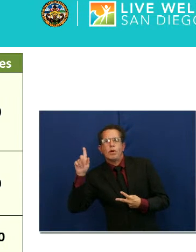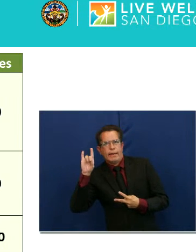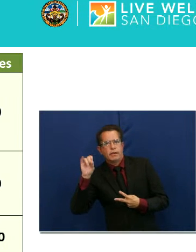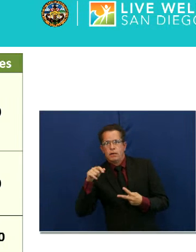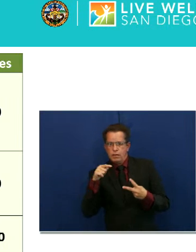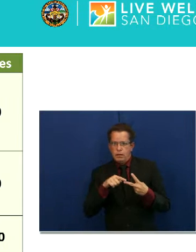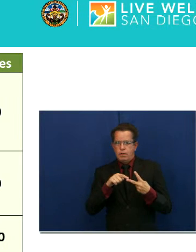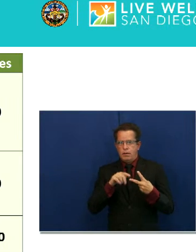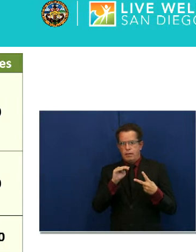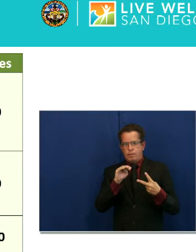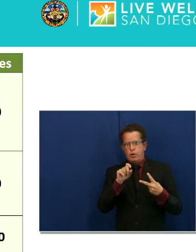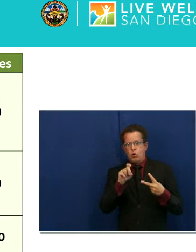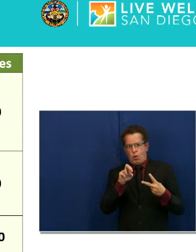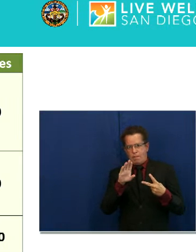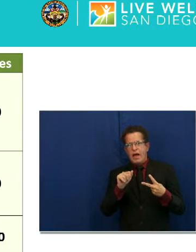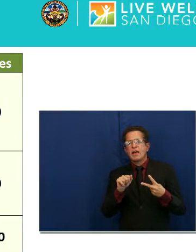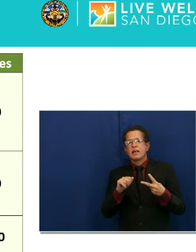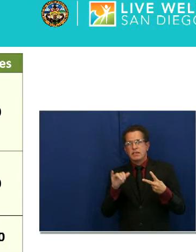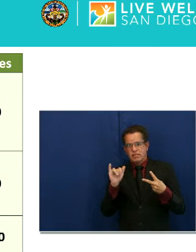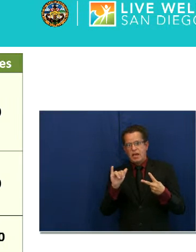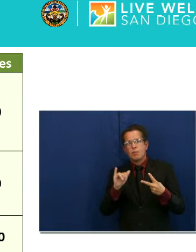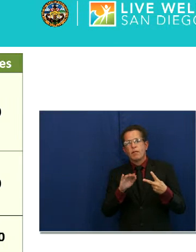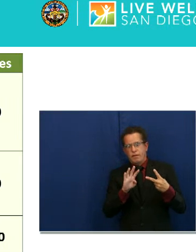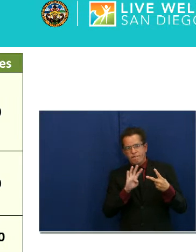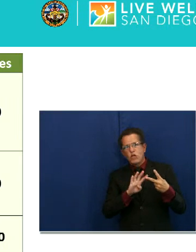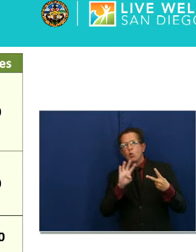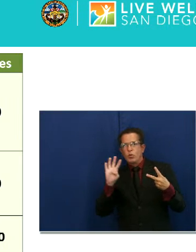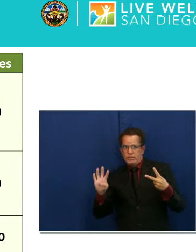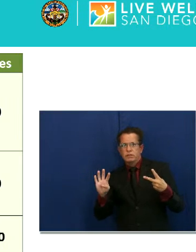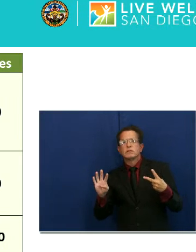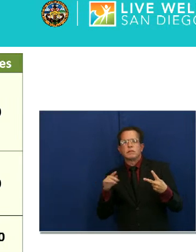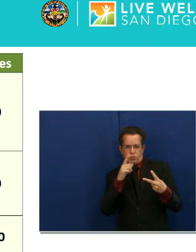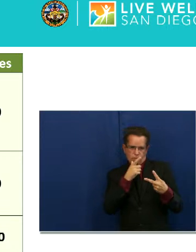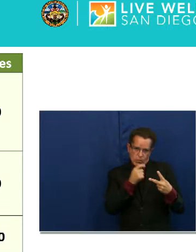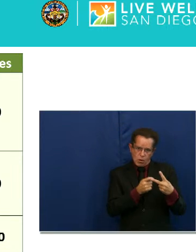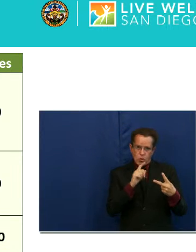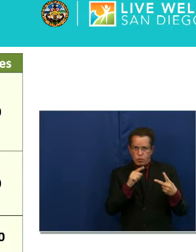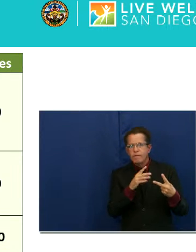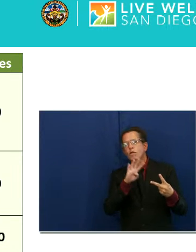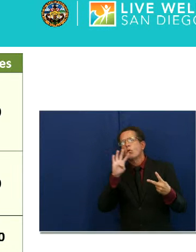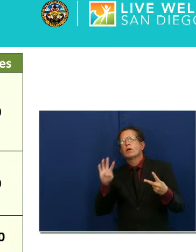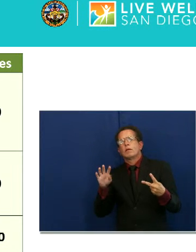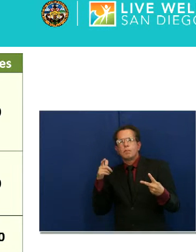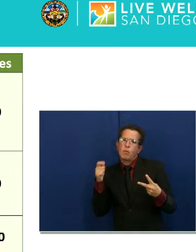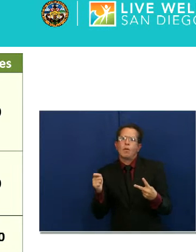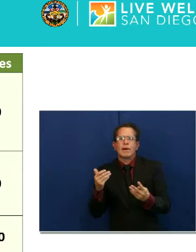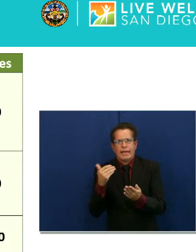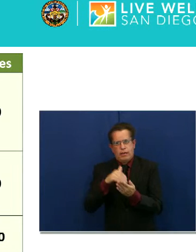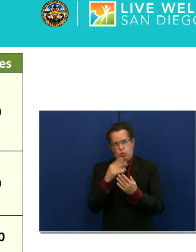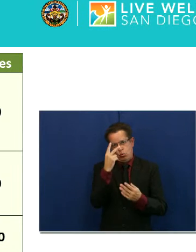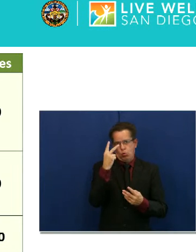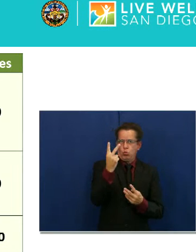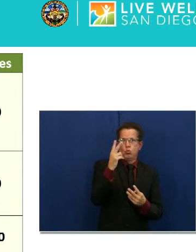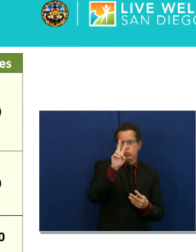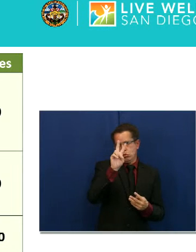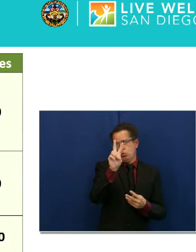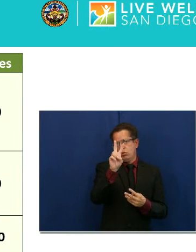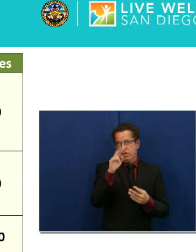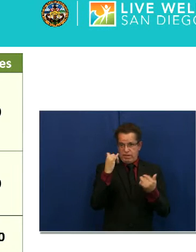days after the first vaccination. And in the last column there, we have the number of vaccines that to